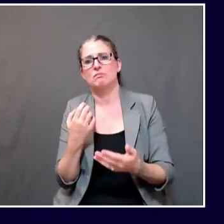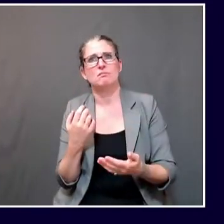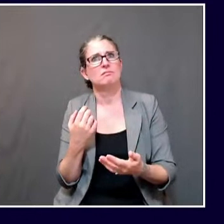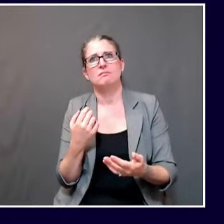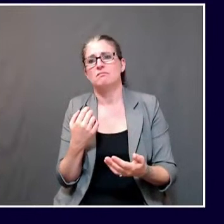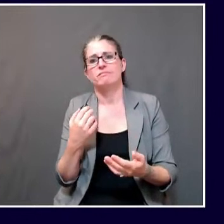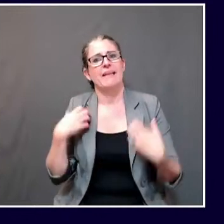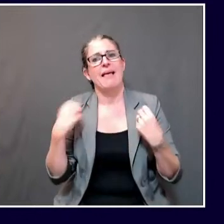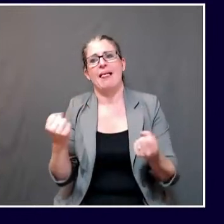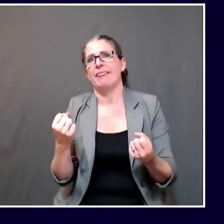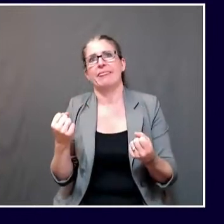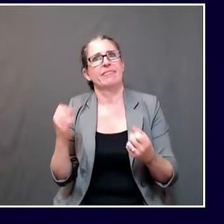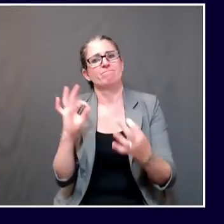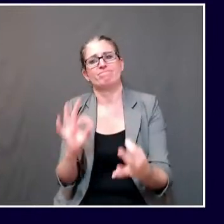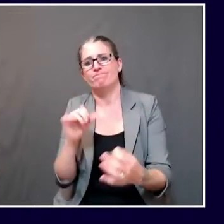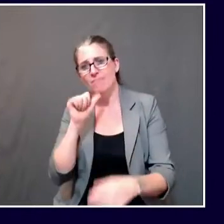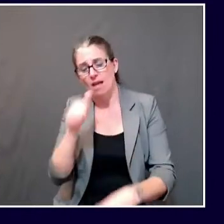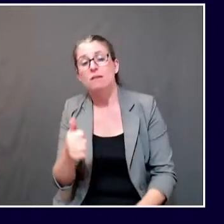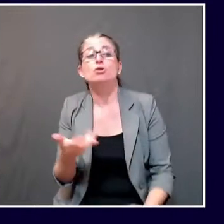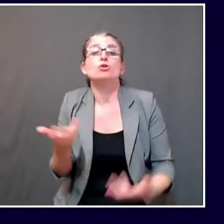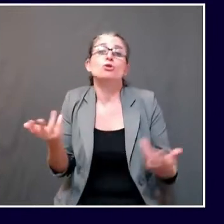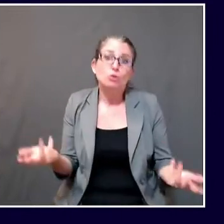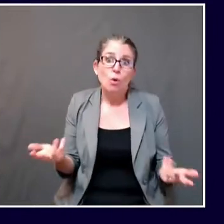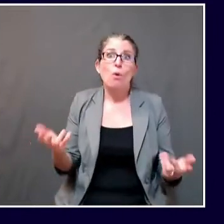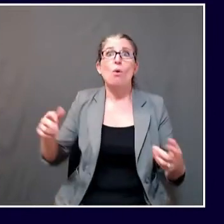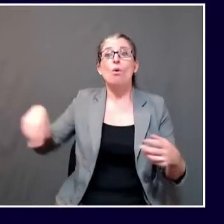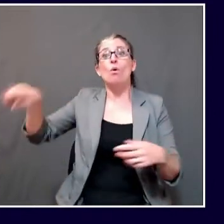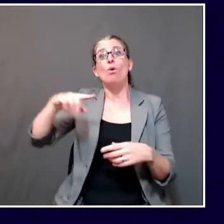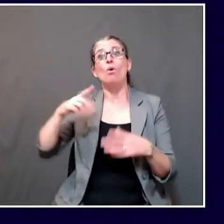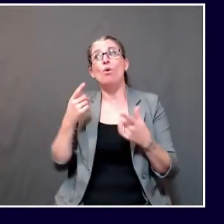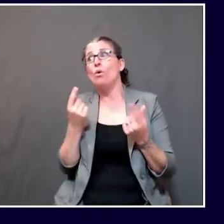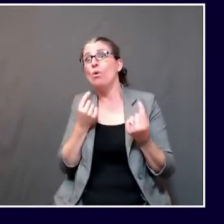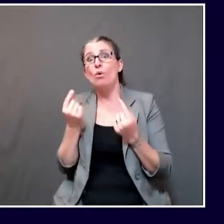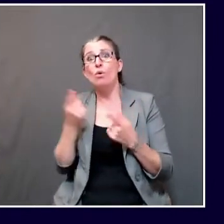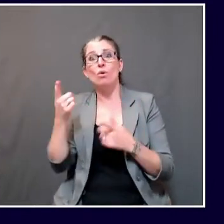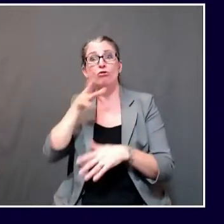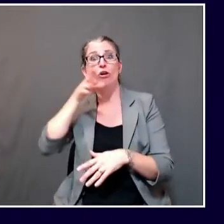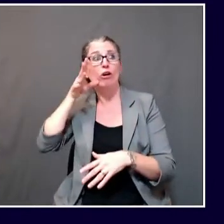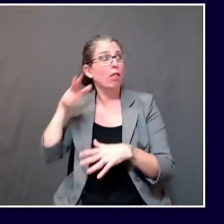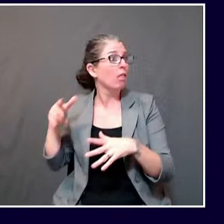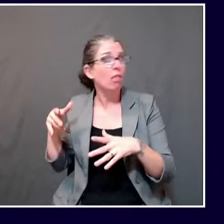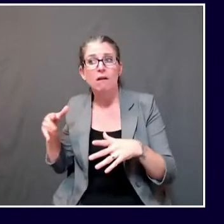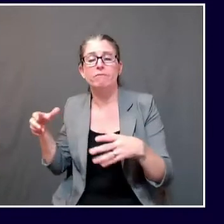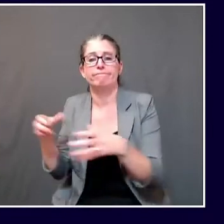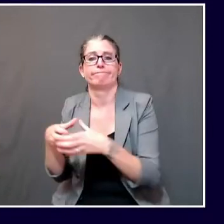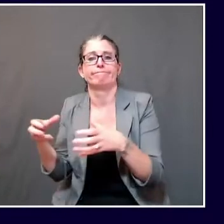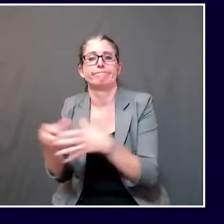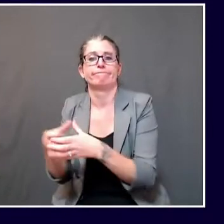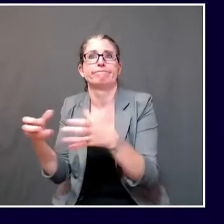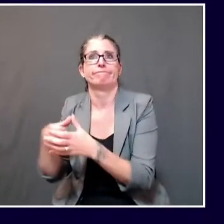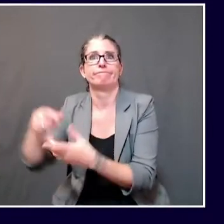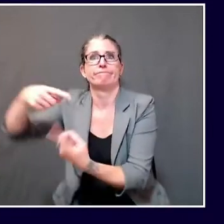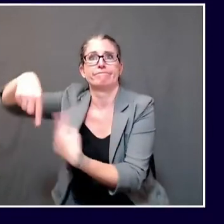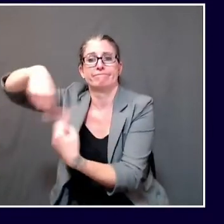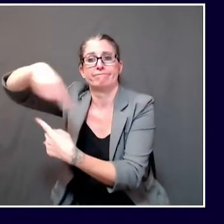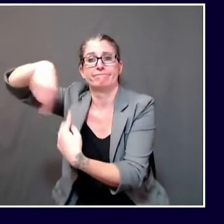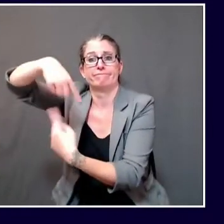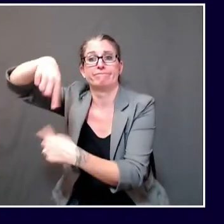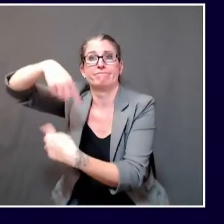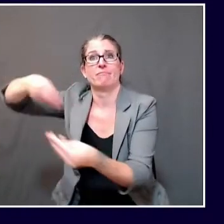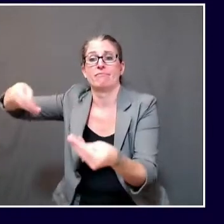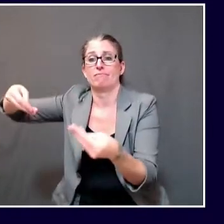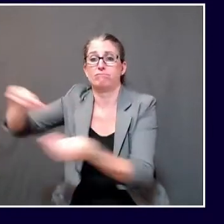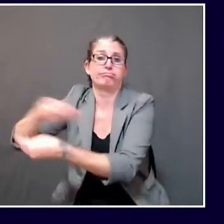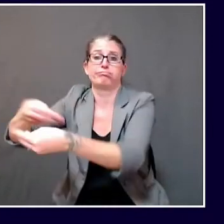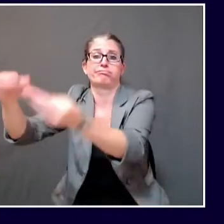recently had had very little COVID activity. Skowhegan is an example of that. It's a case study and a cautionary tale of what